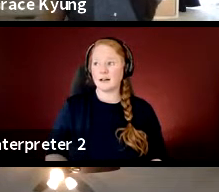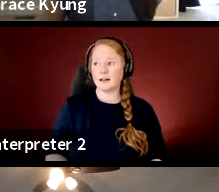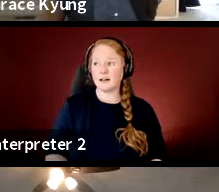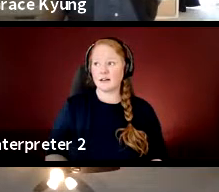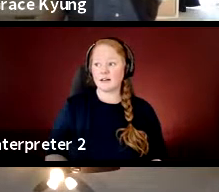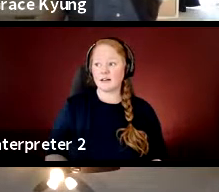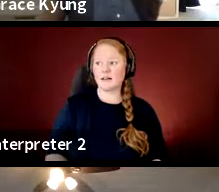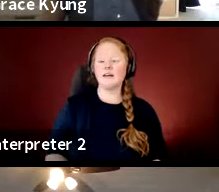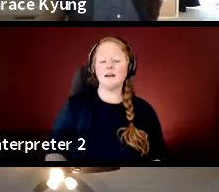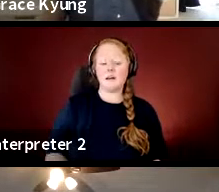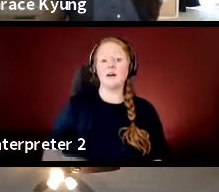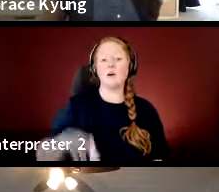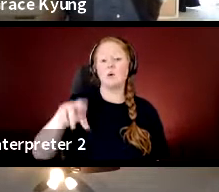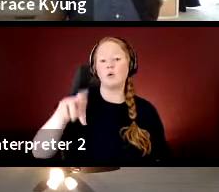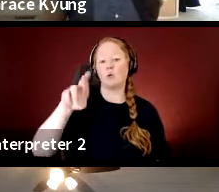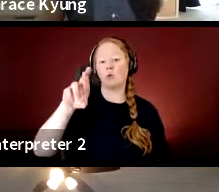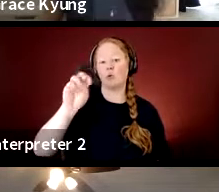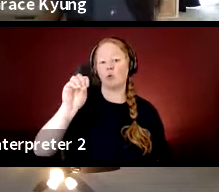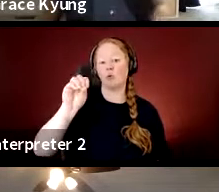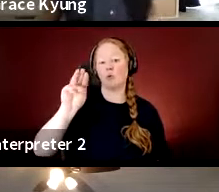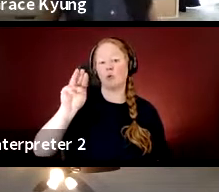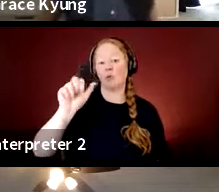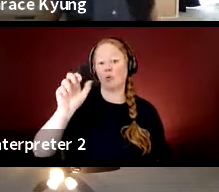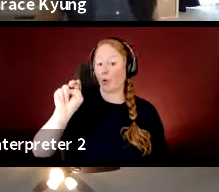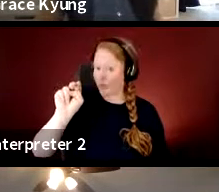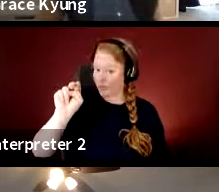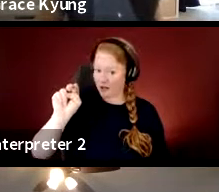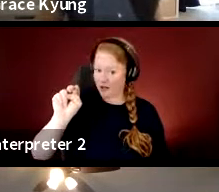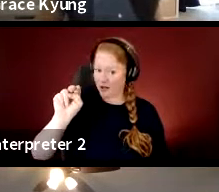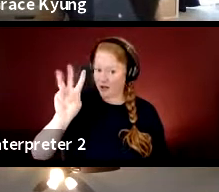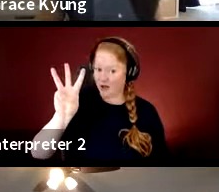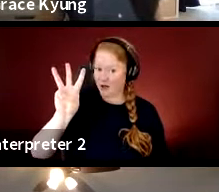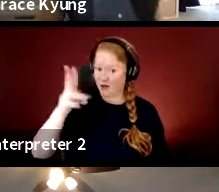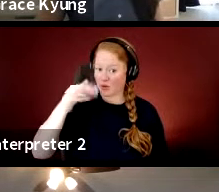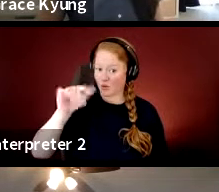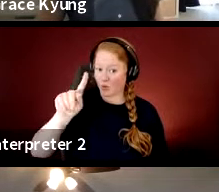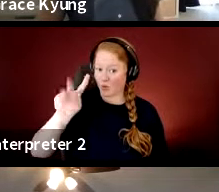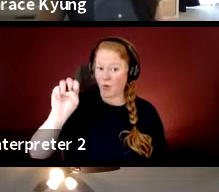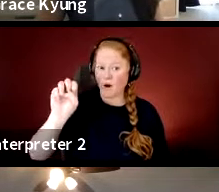Then Roman White. Roman, are you with us?